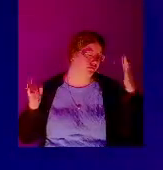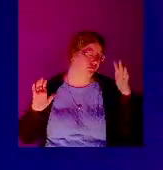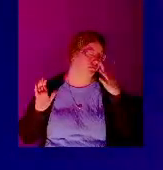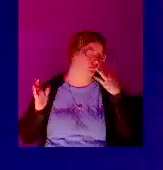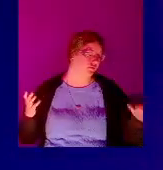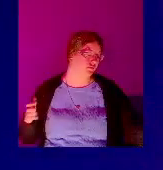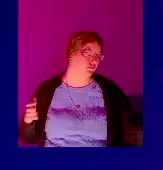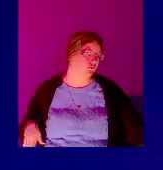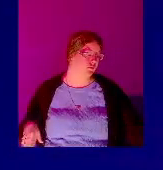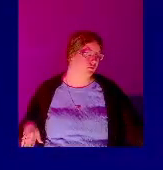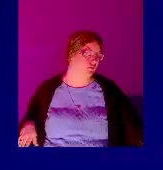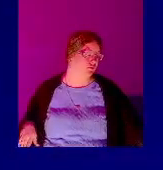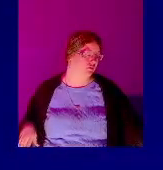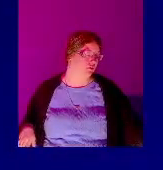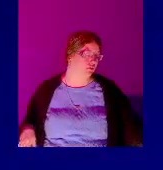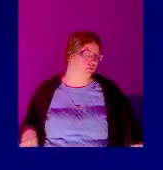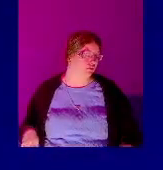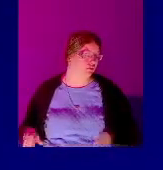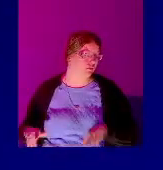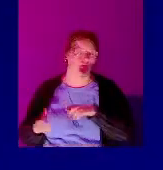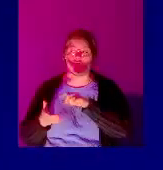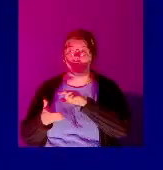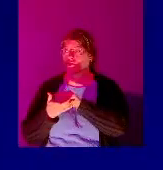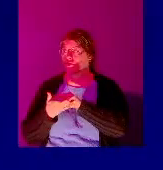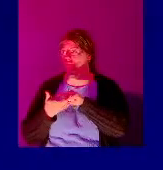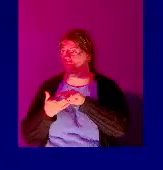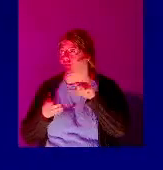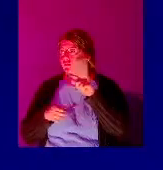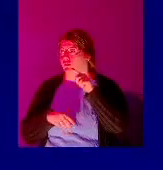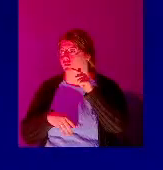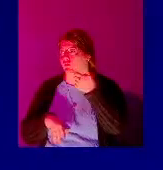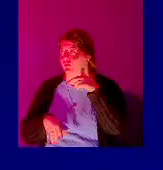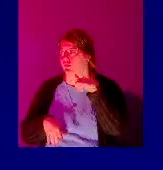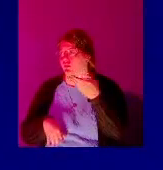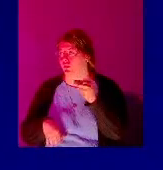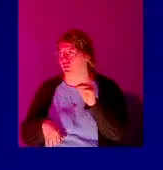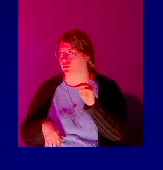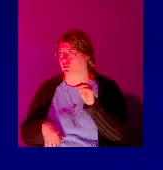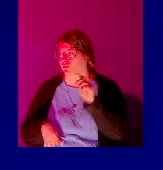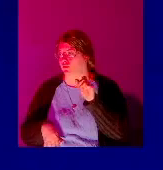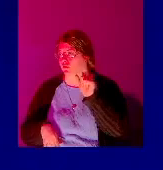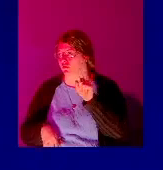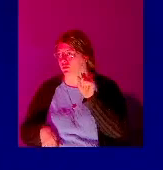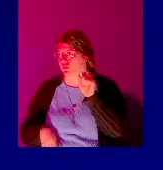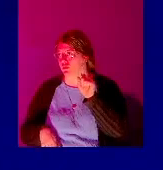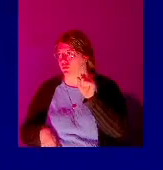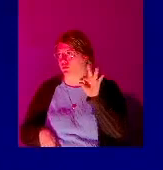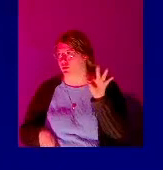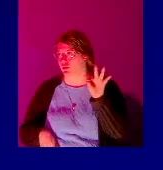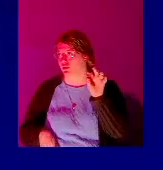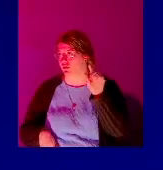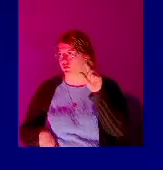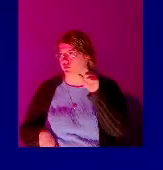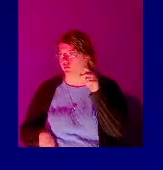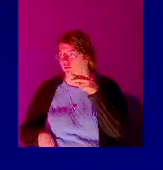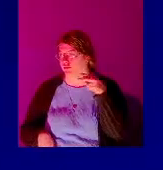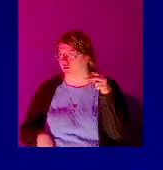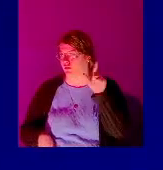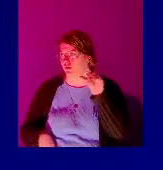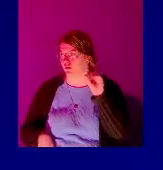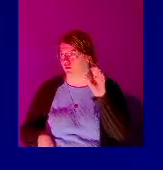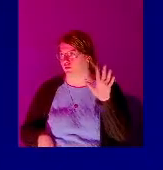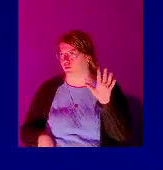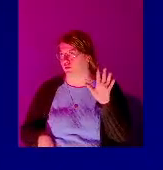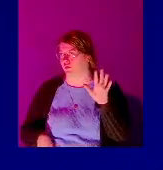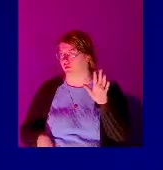Psalm 119 verse 105, the Bible says, thy word is a lamp unto my feet and a light unto